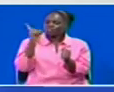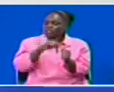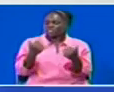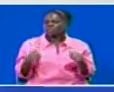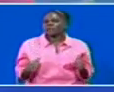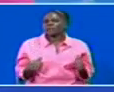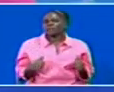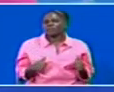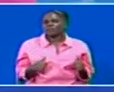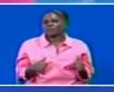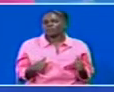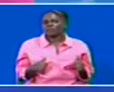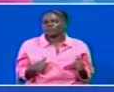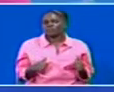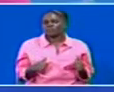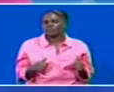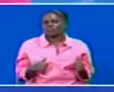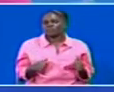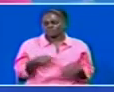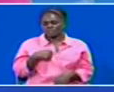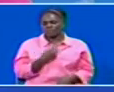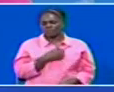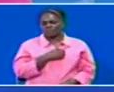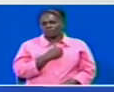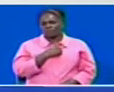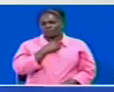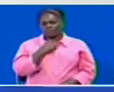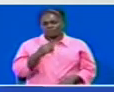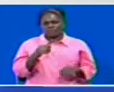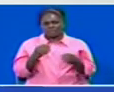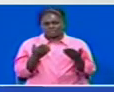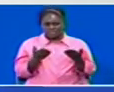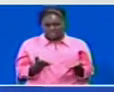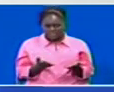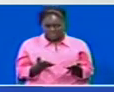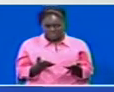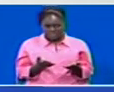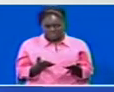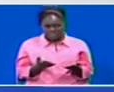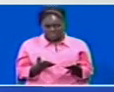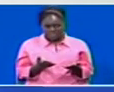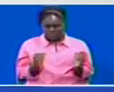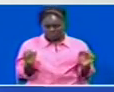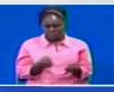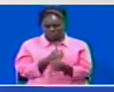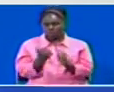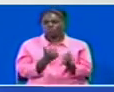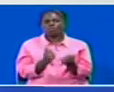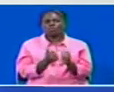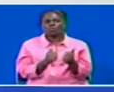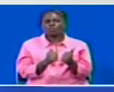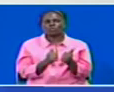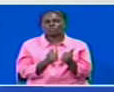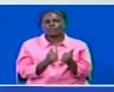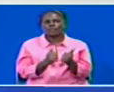that you're saying now? Okay. So I think that for me, as long as these guys, if we cannot compete with